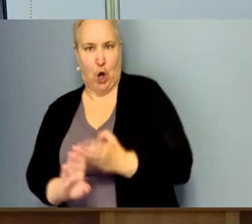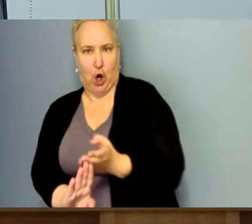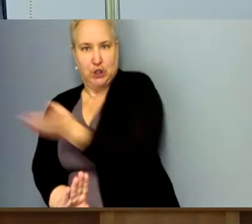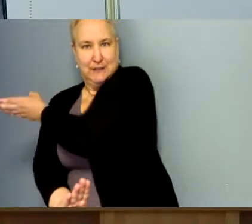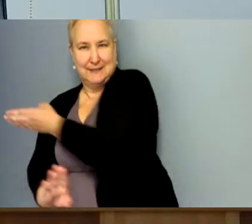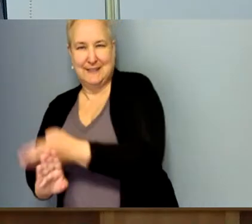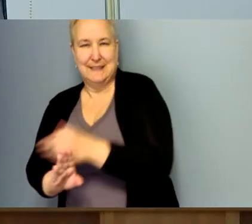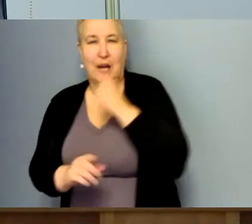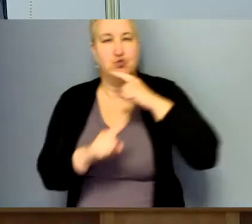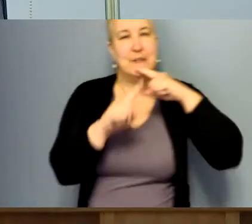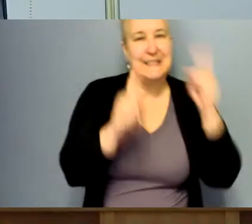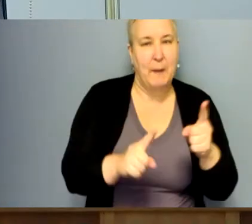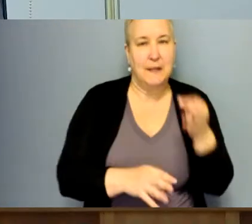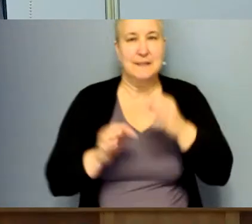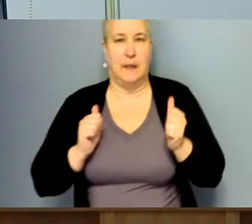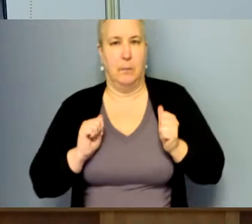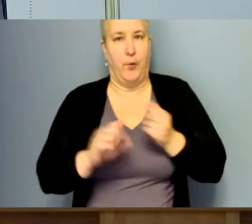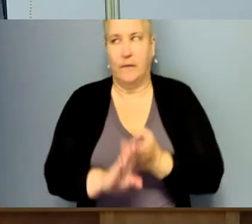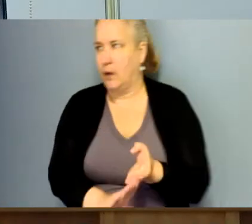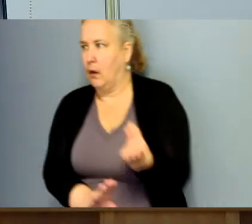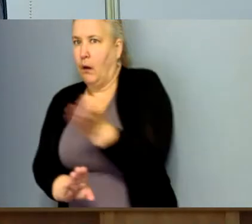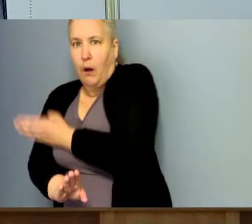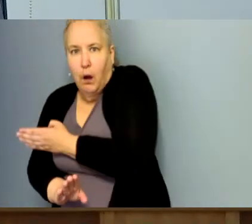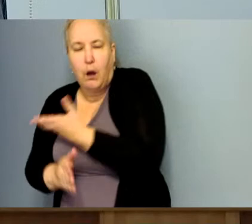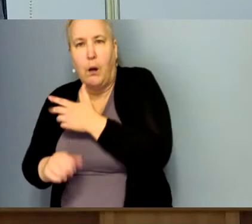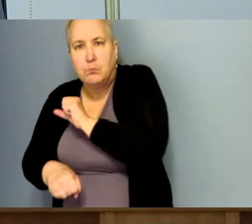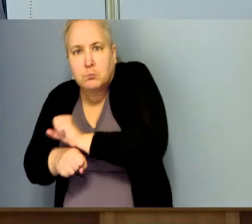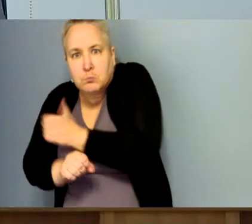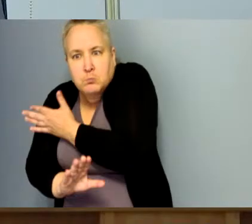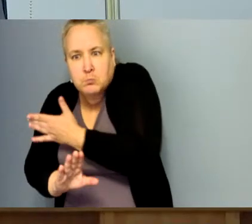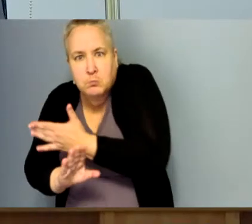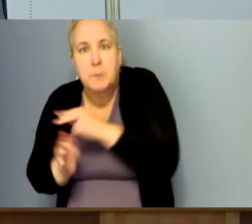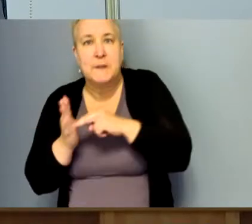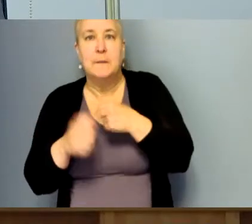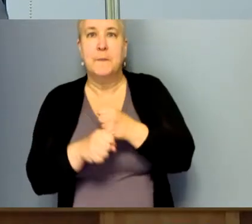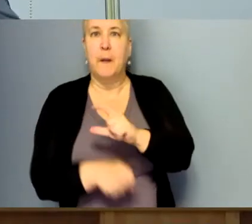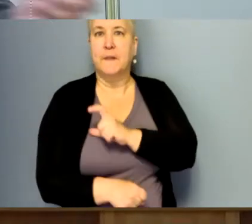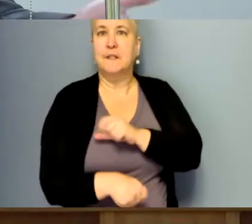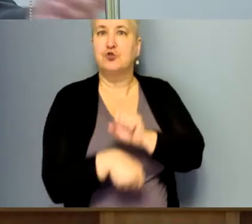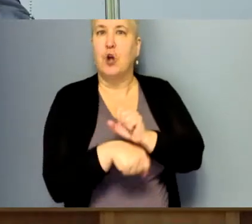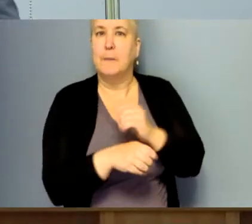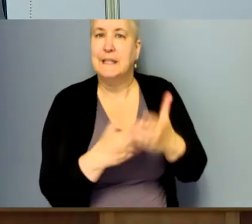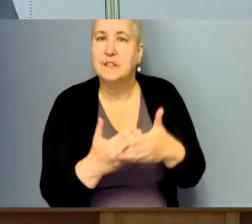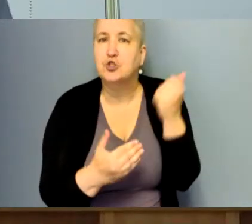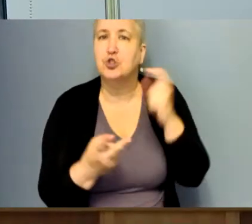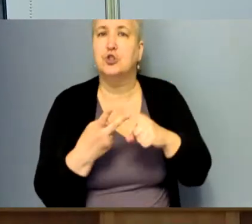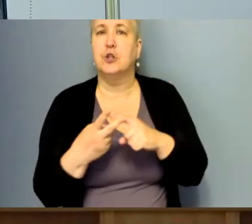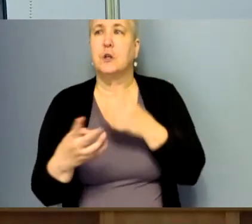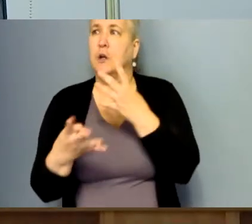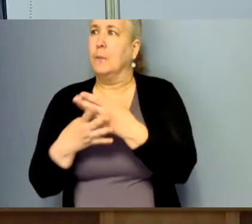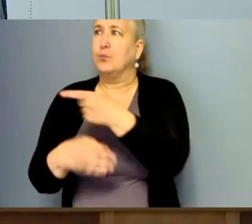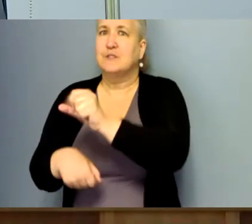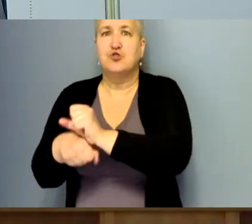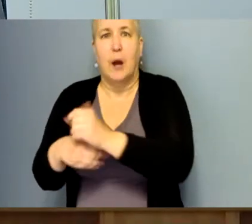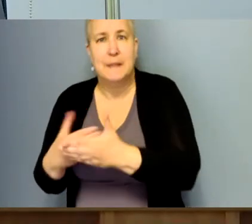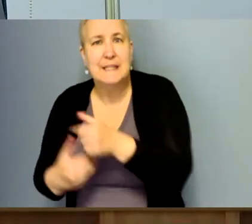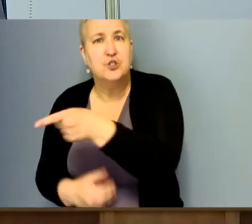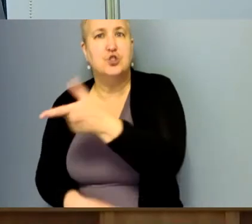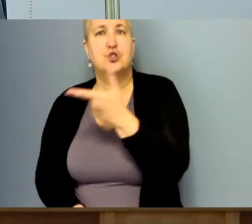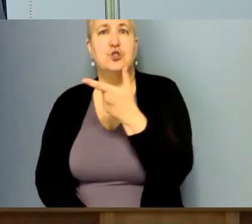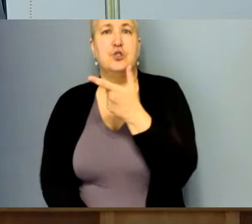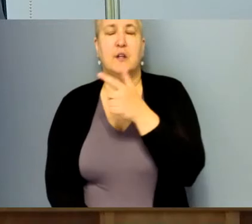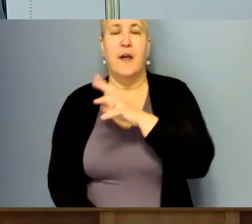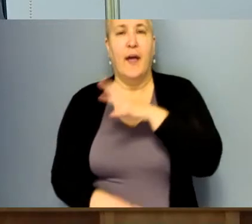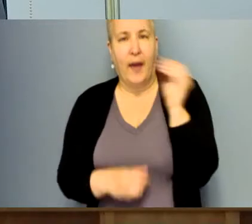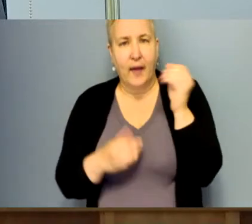on the back end, it makes the jobs of our police officers easier. It makes the jobs of the prison easier.